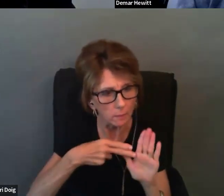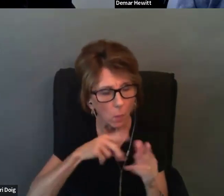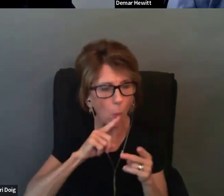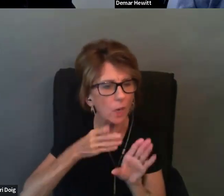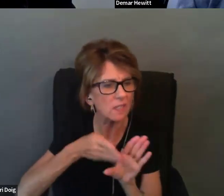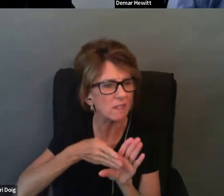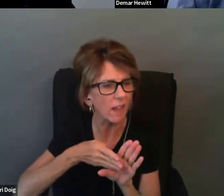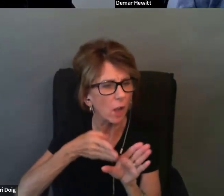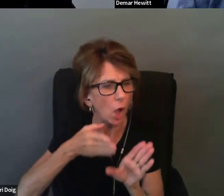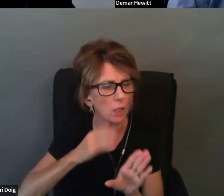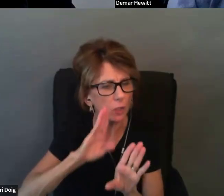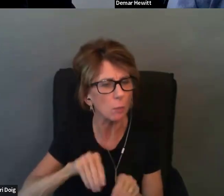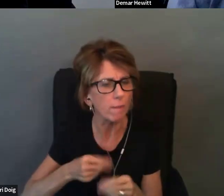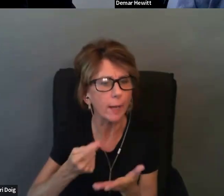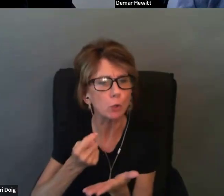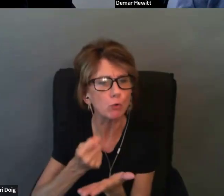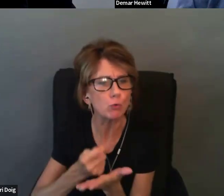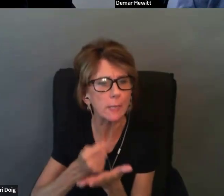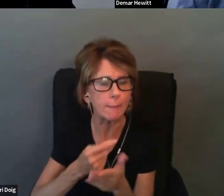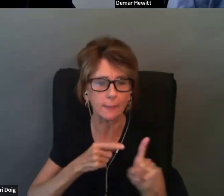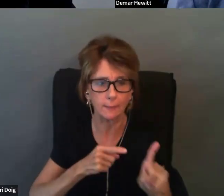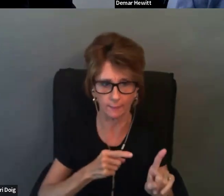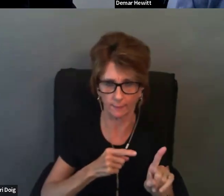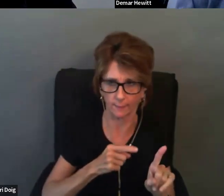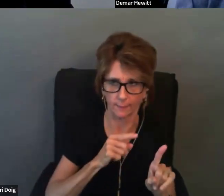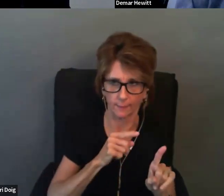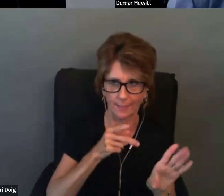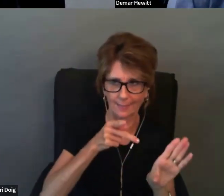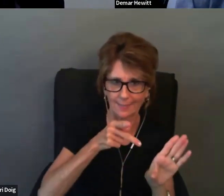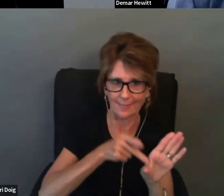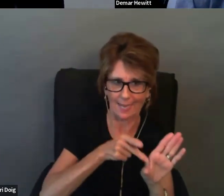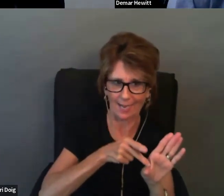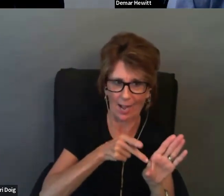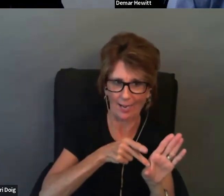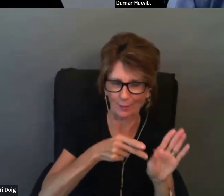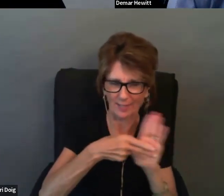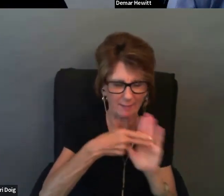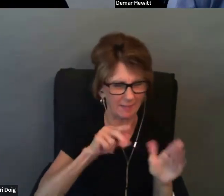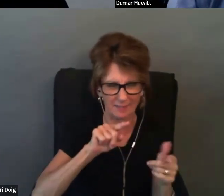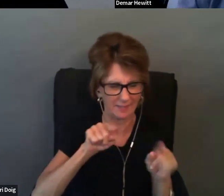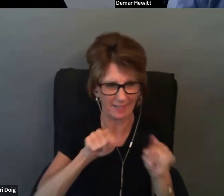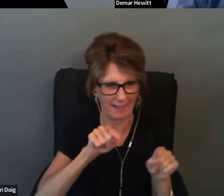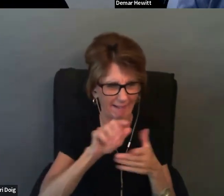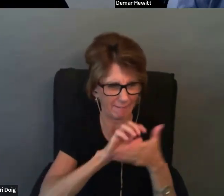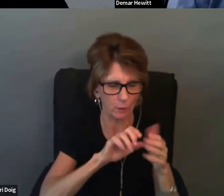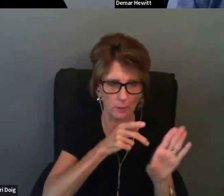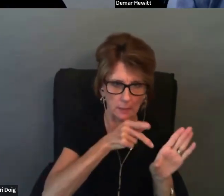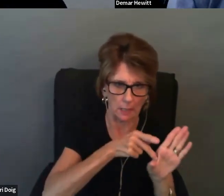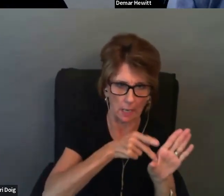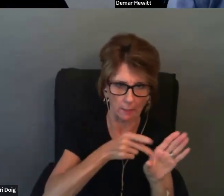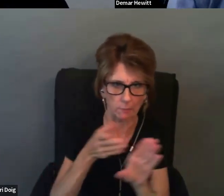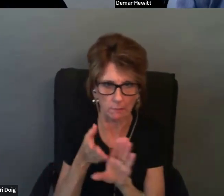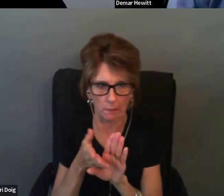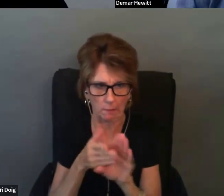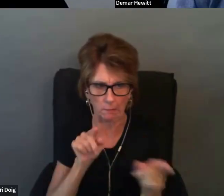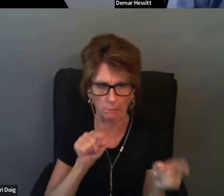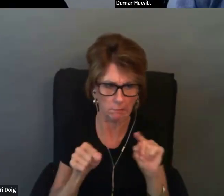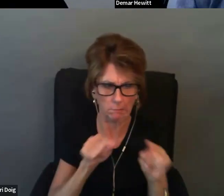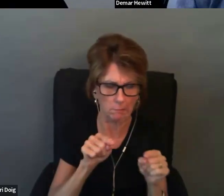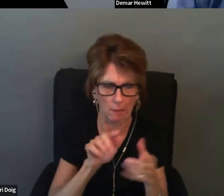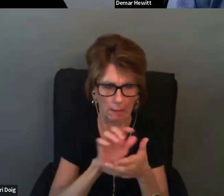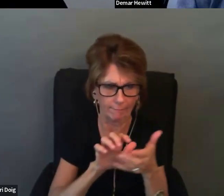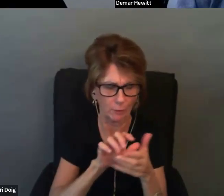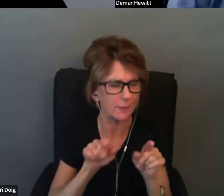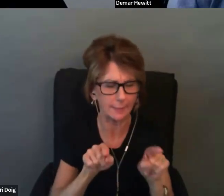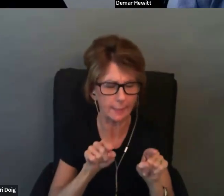psychologist deals with the treatment, psychiatrist deals with the diagnosis. I always get those two confused. Your doctor is out of the way. So the